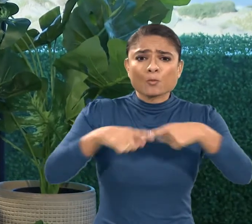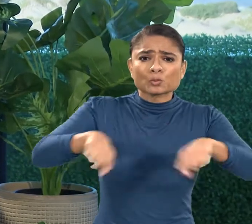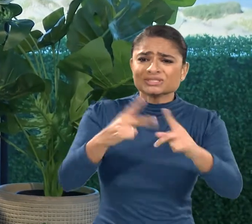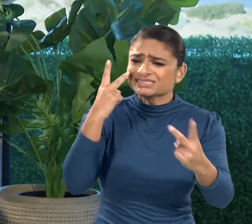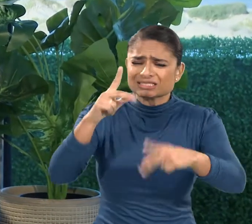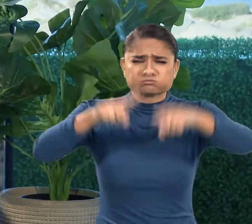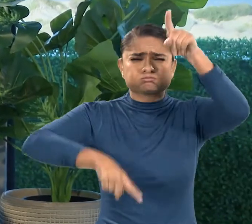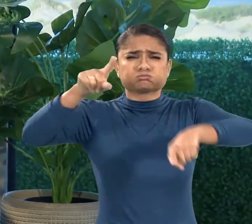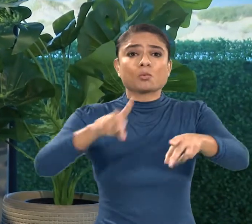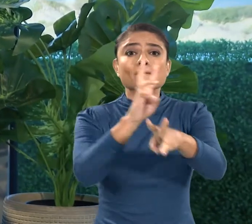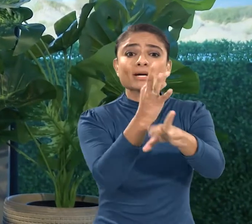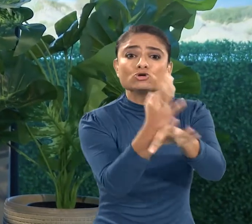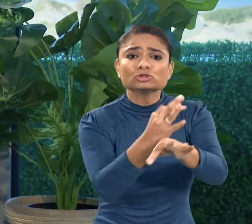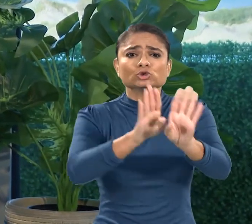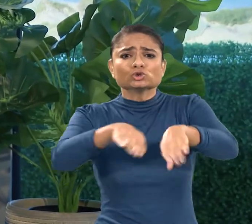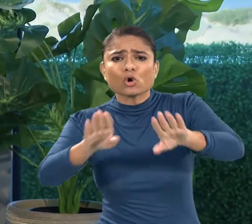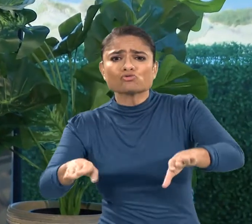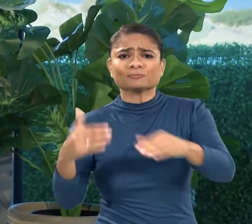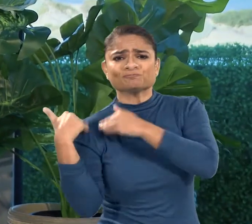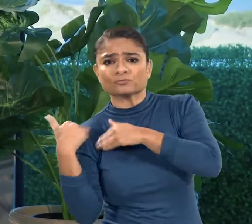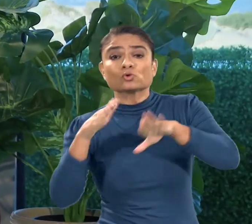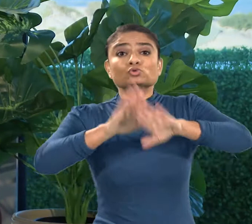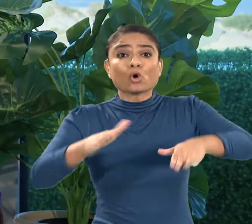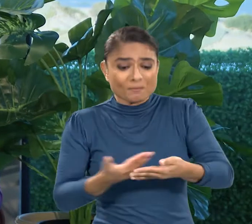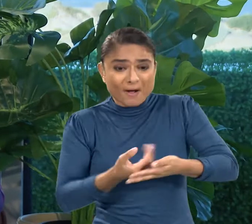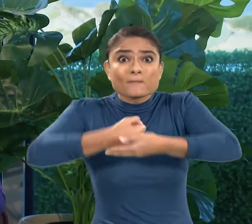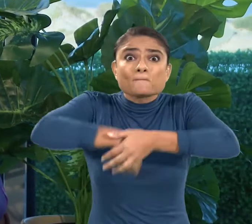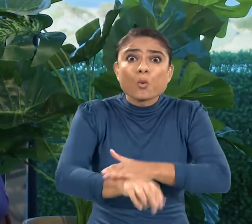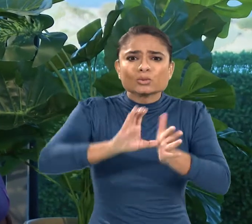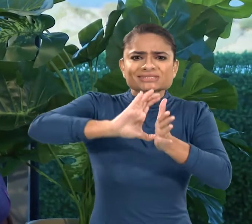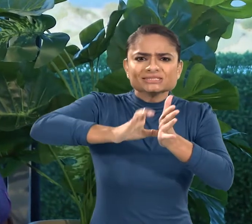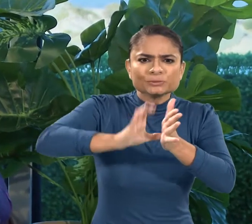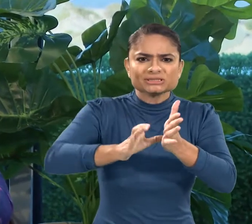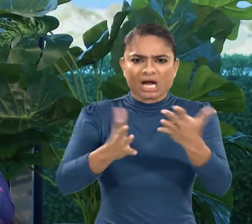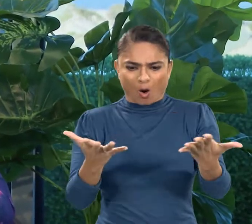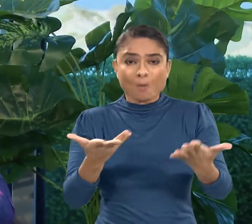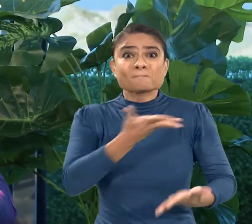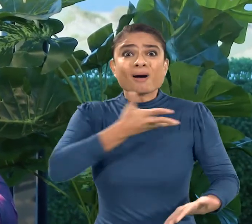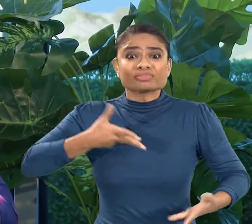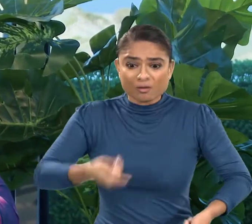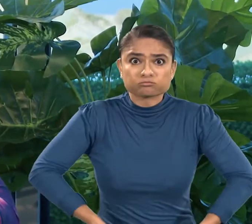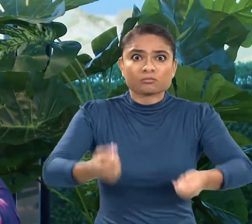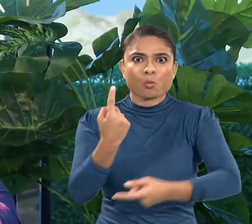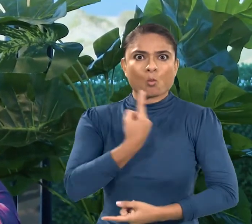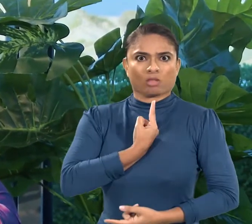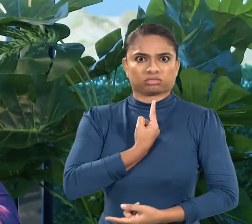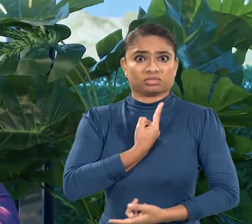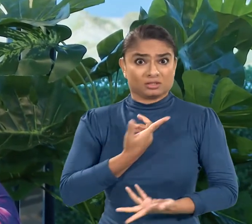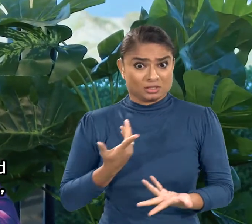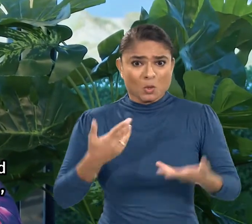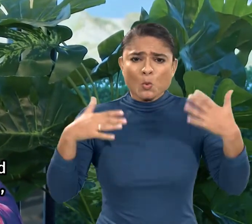say parents, the reality is that more than 90% of children born with a disability are brought up by single